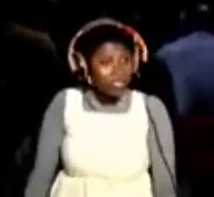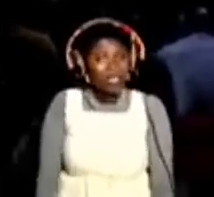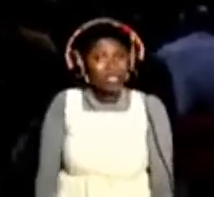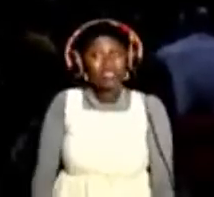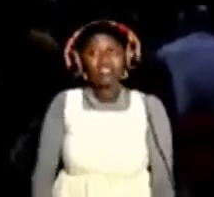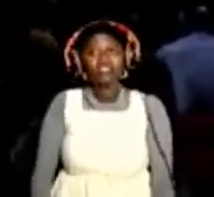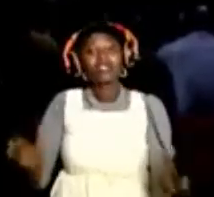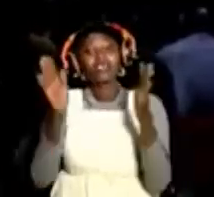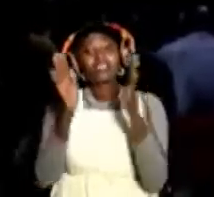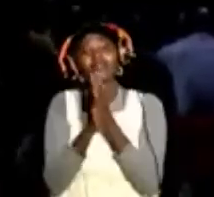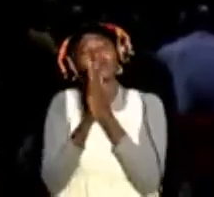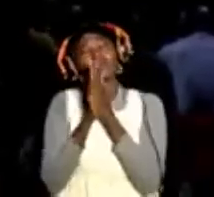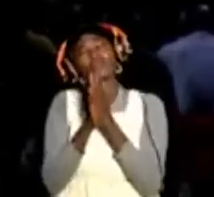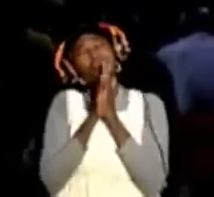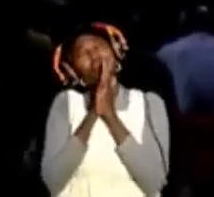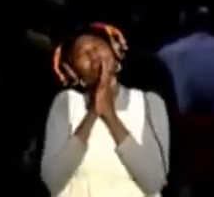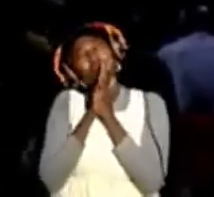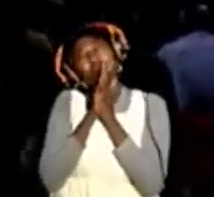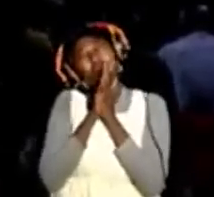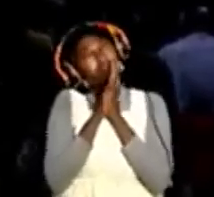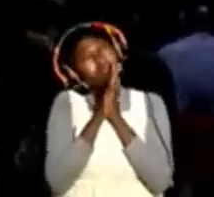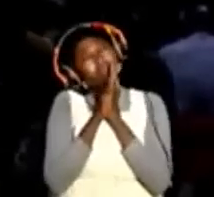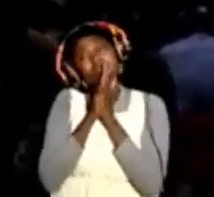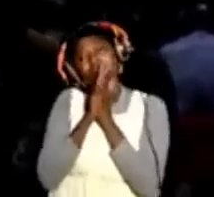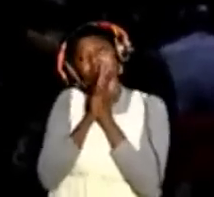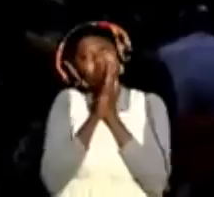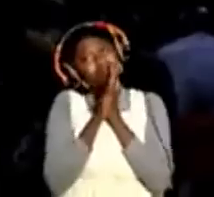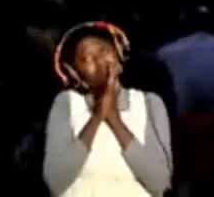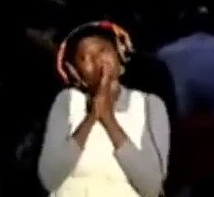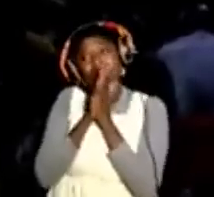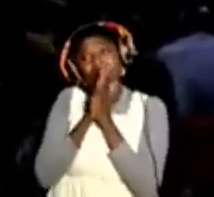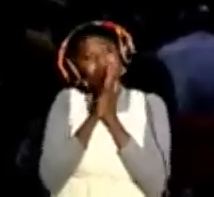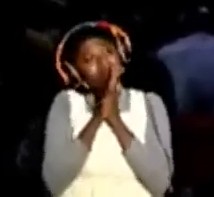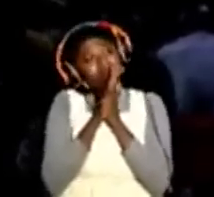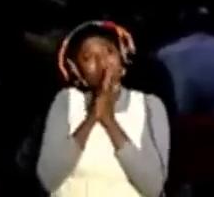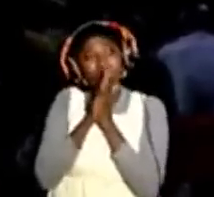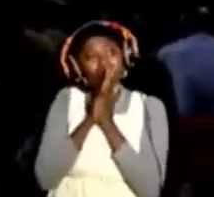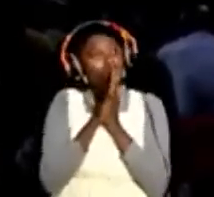knees. Don't say I'm an official.